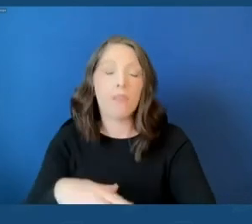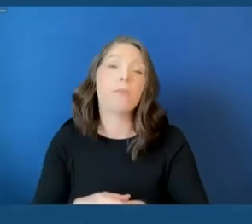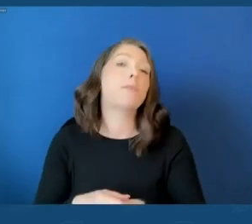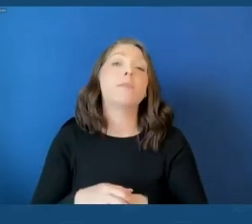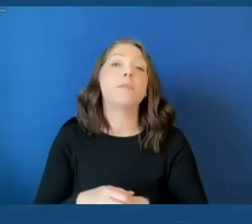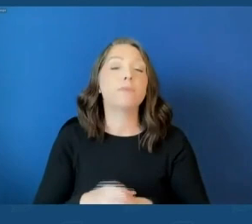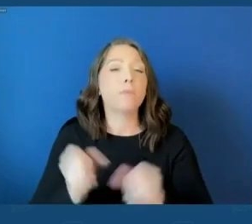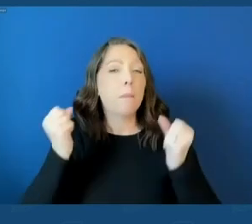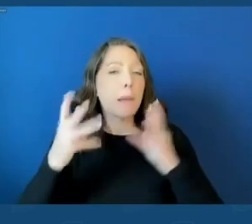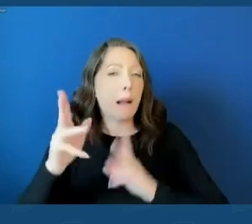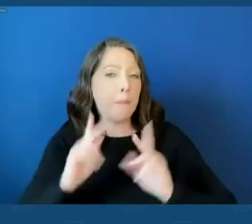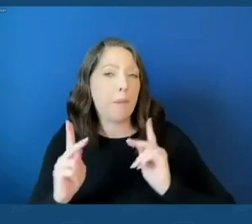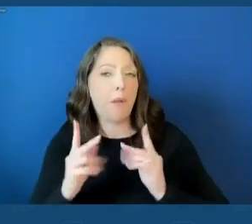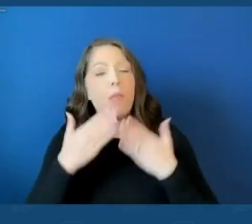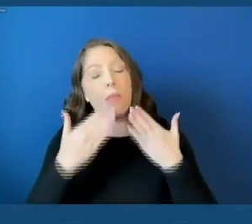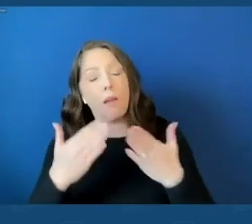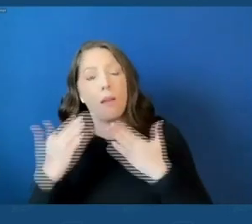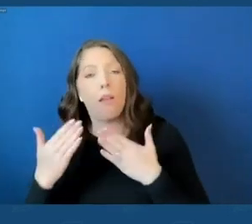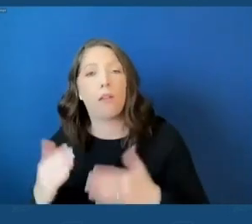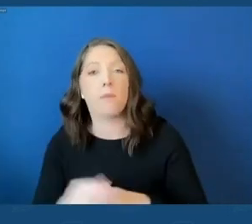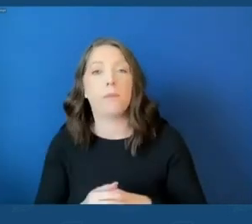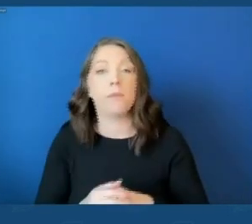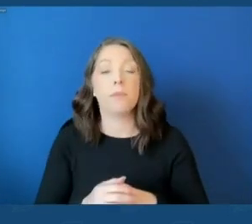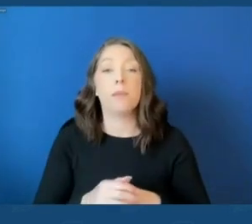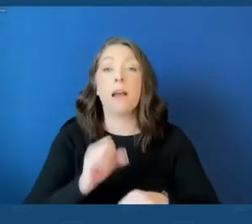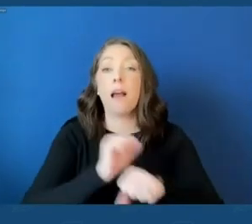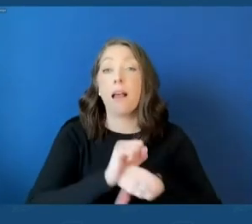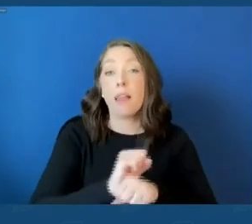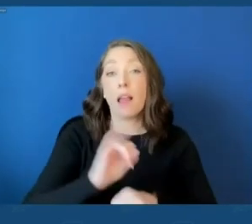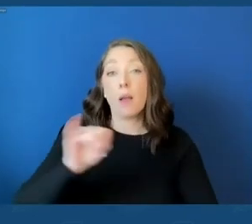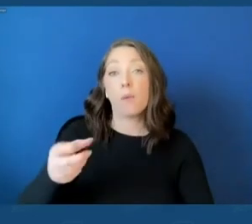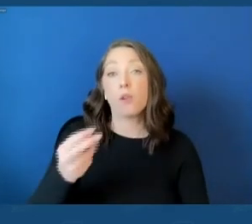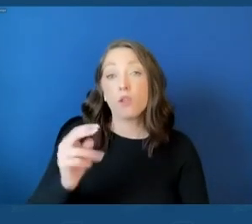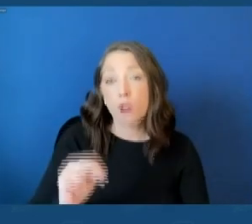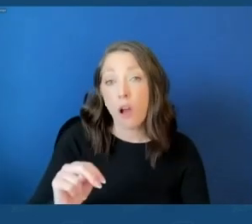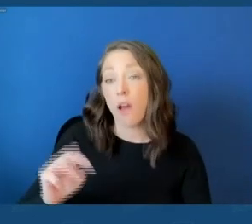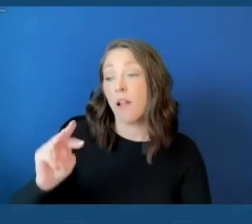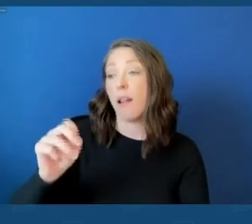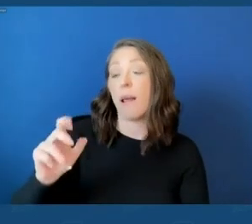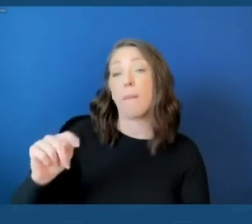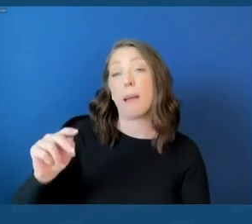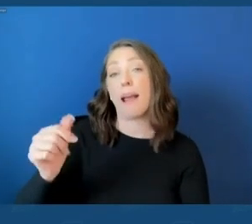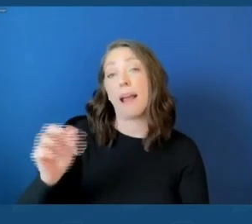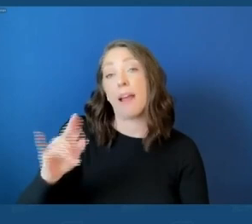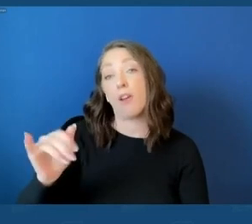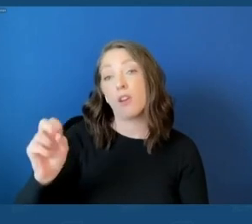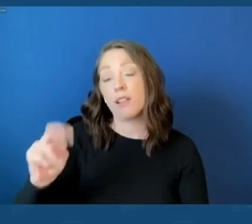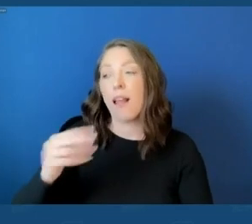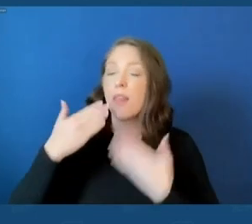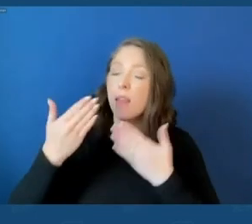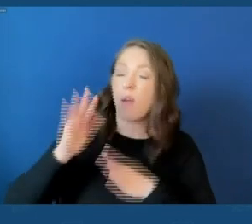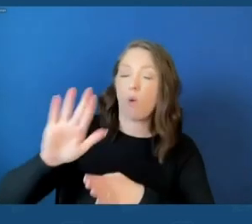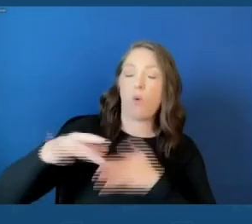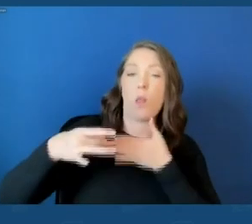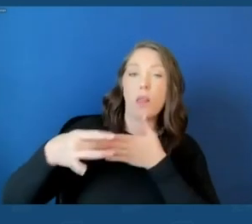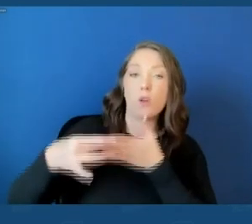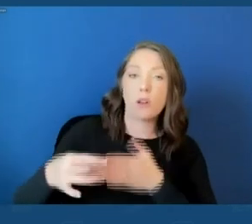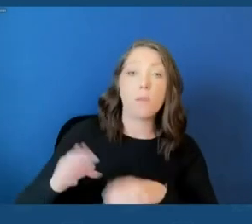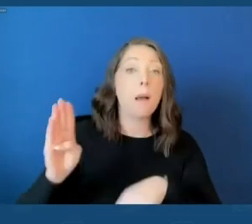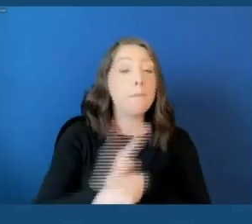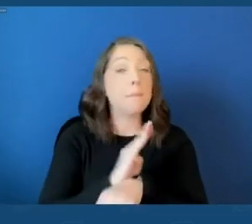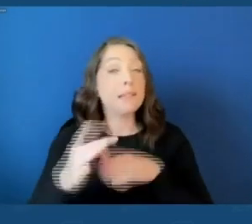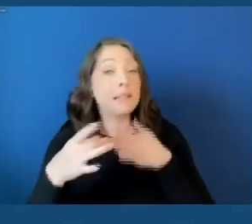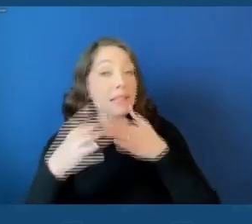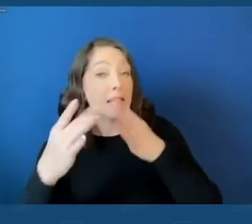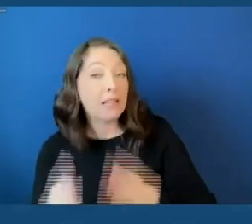here. Labor, John Durso, Ryan Stanton, Matt Arasich, thank you for your leadership. Our business leaders, Mike Florio,